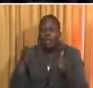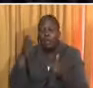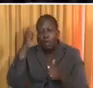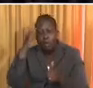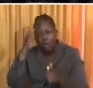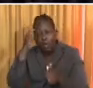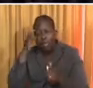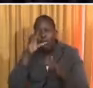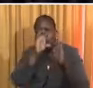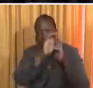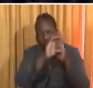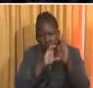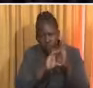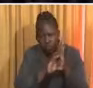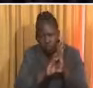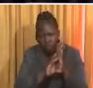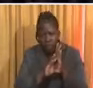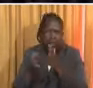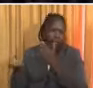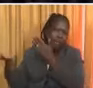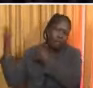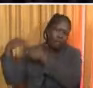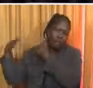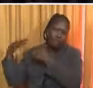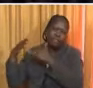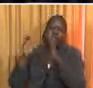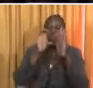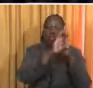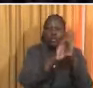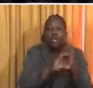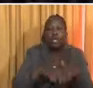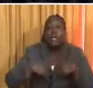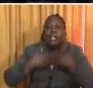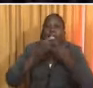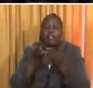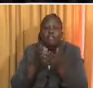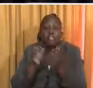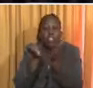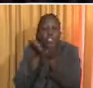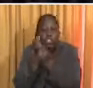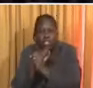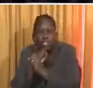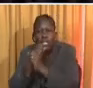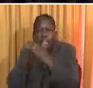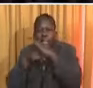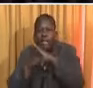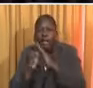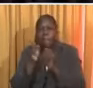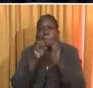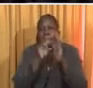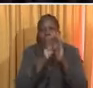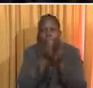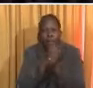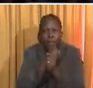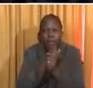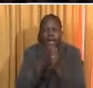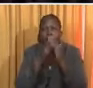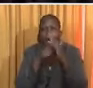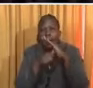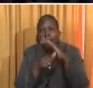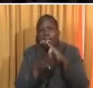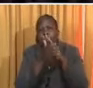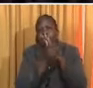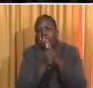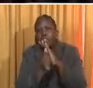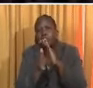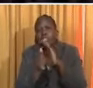constitutions. The former constitution provided for its alteration as opposed to amendment under Section 47 and